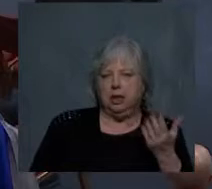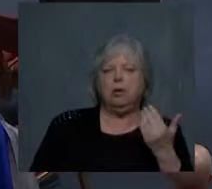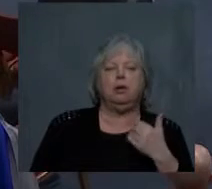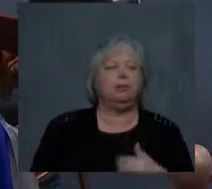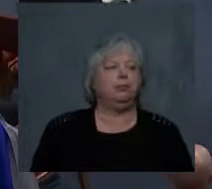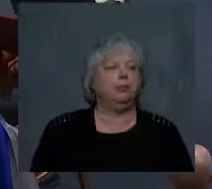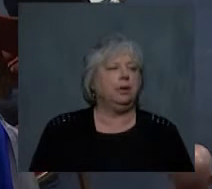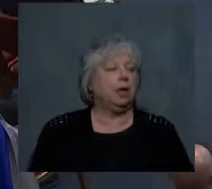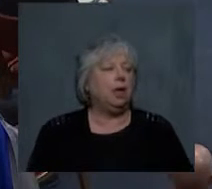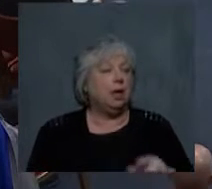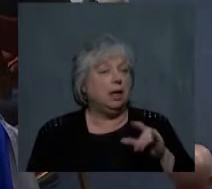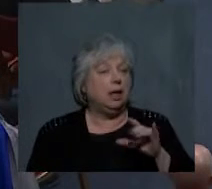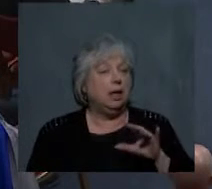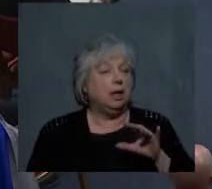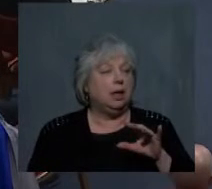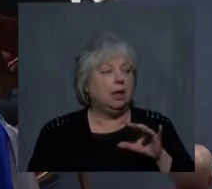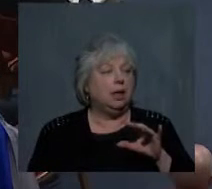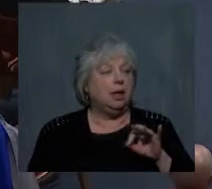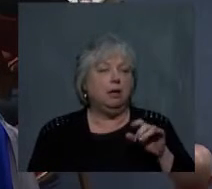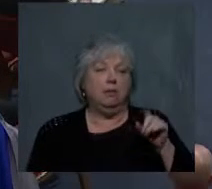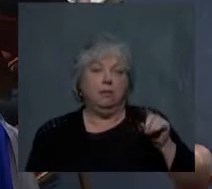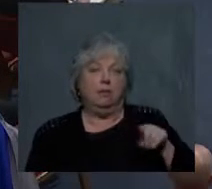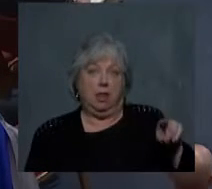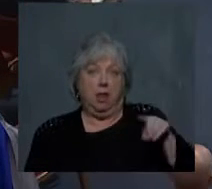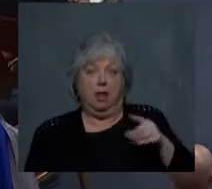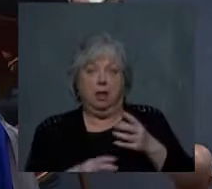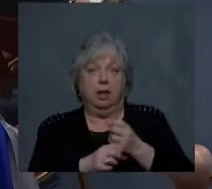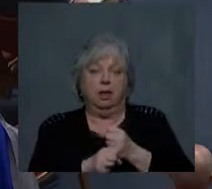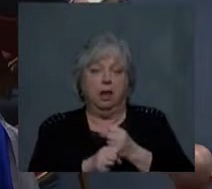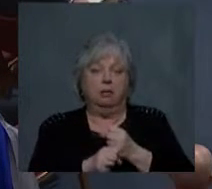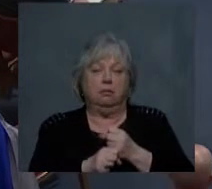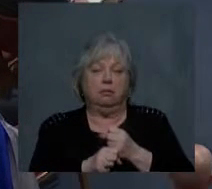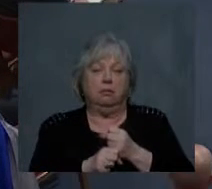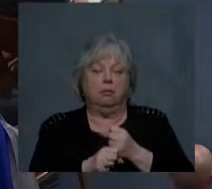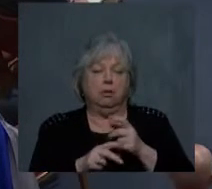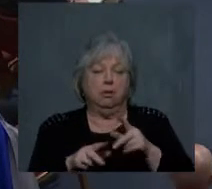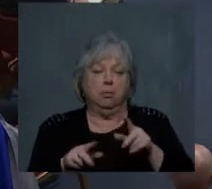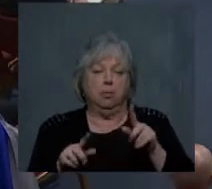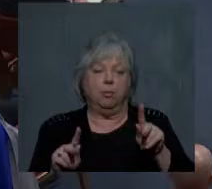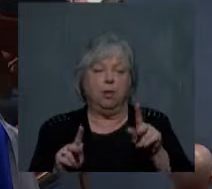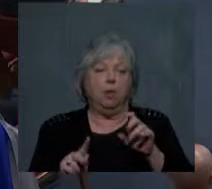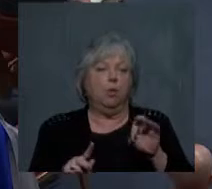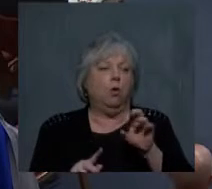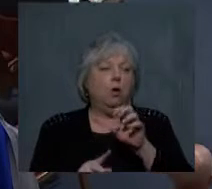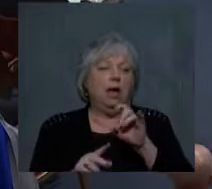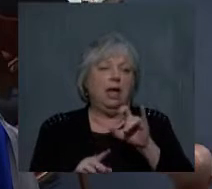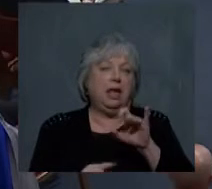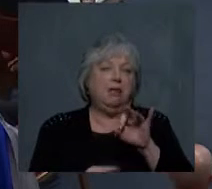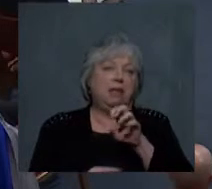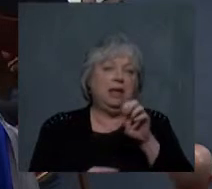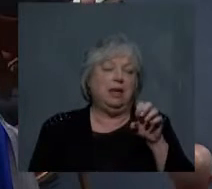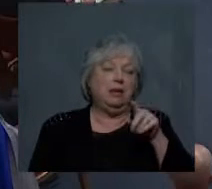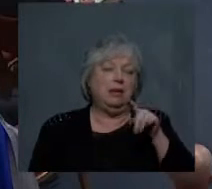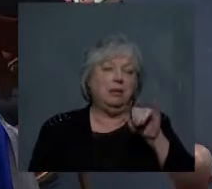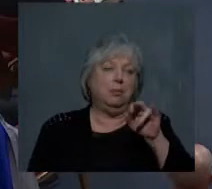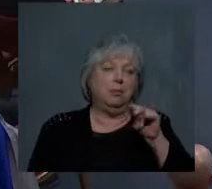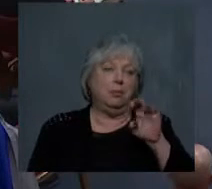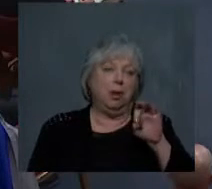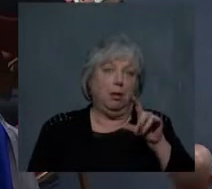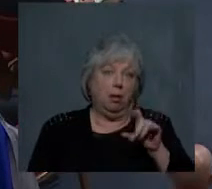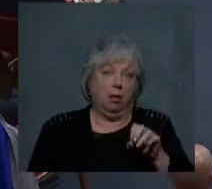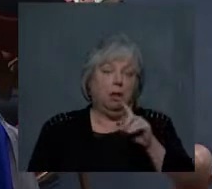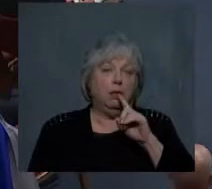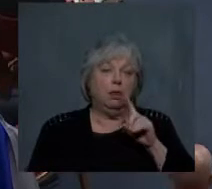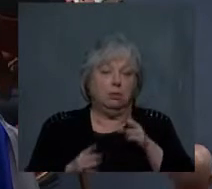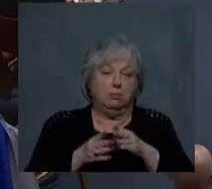If they get the permit, or if East Pinnacle is widened, since they have